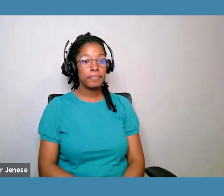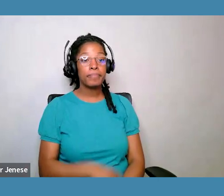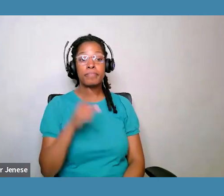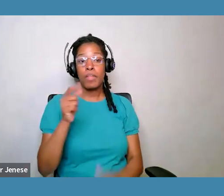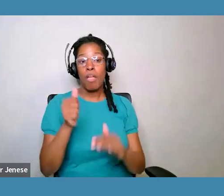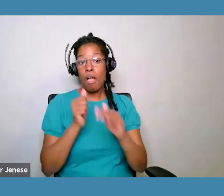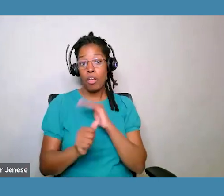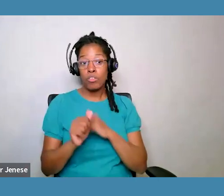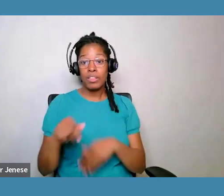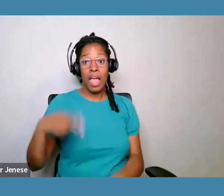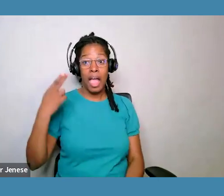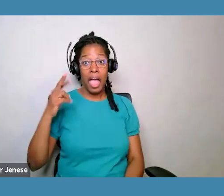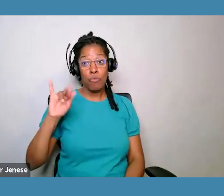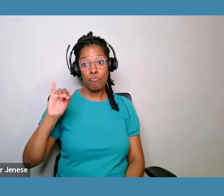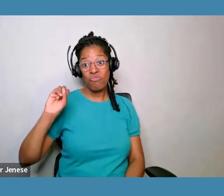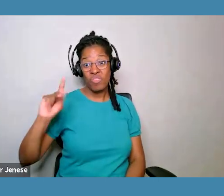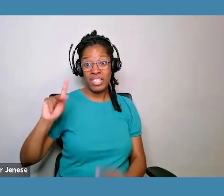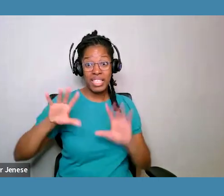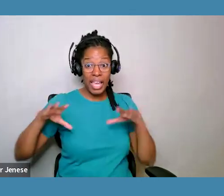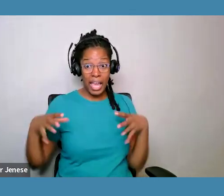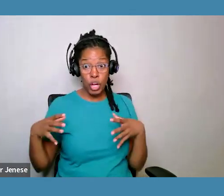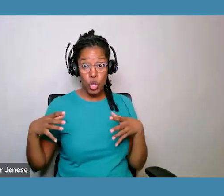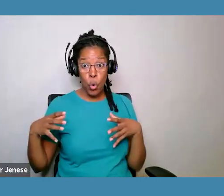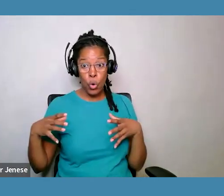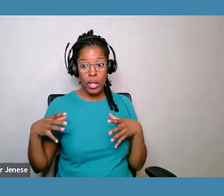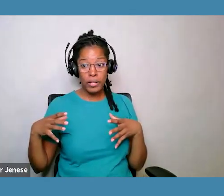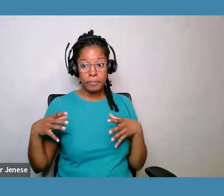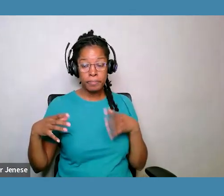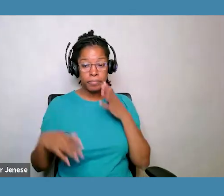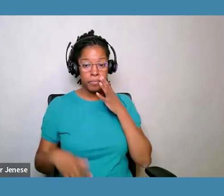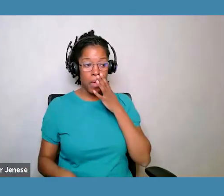the high risk category,